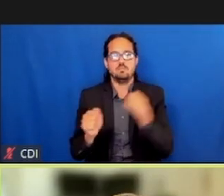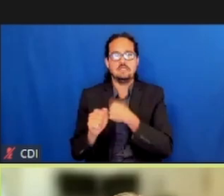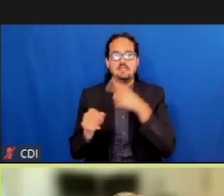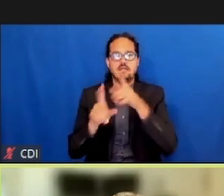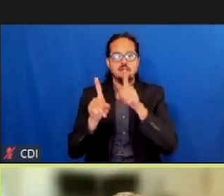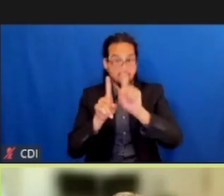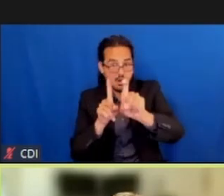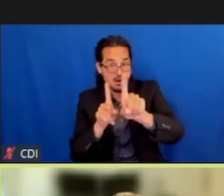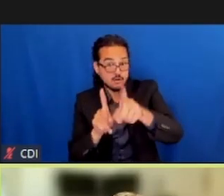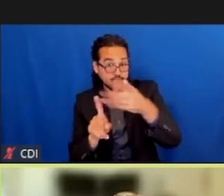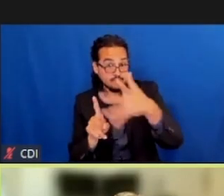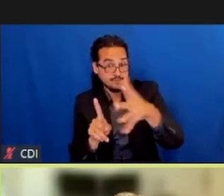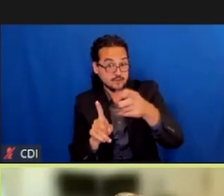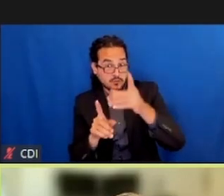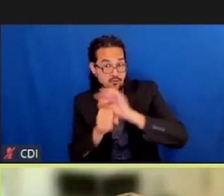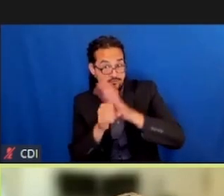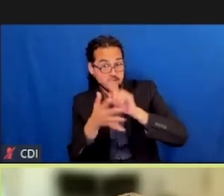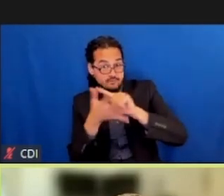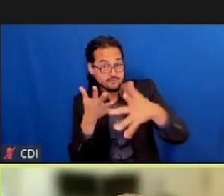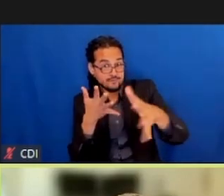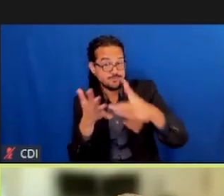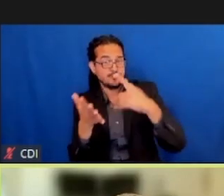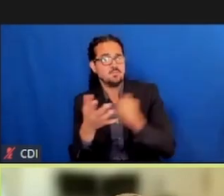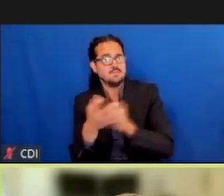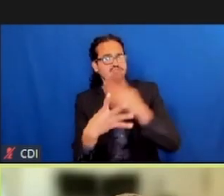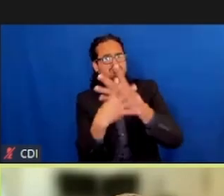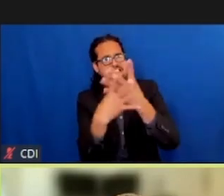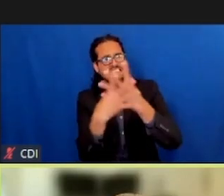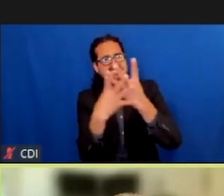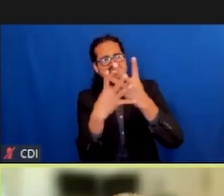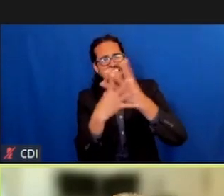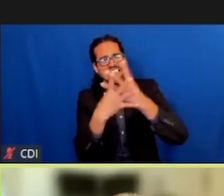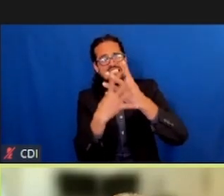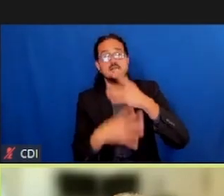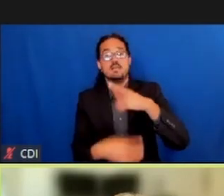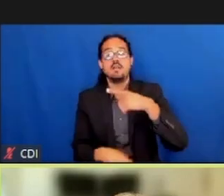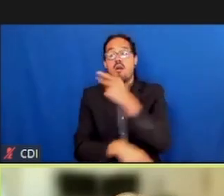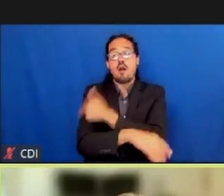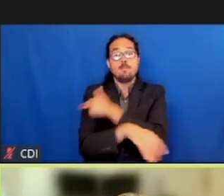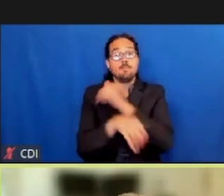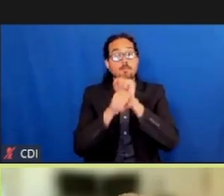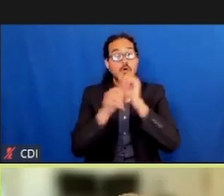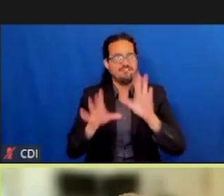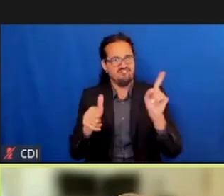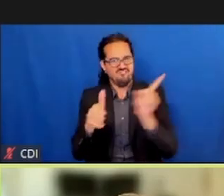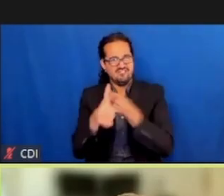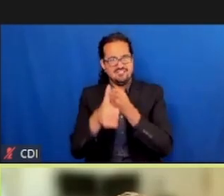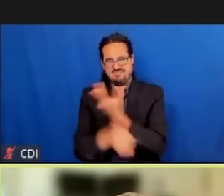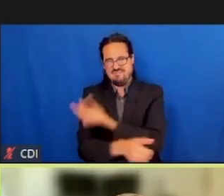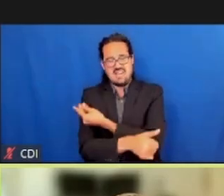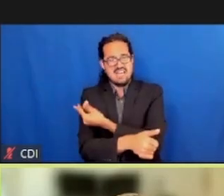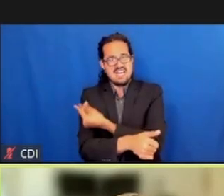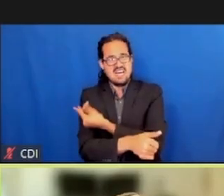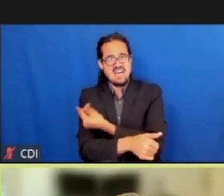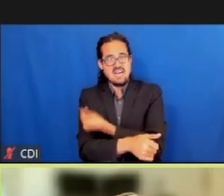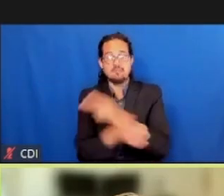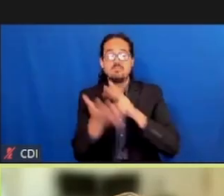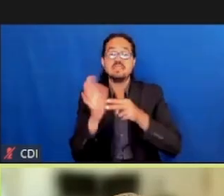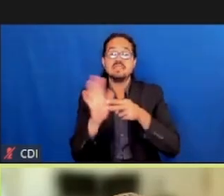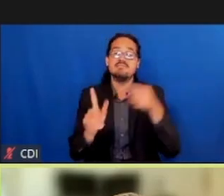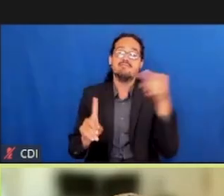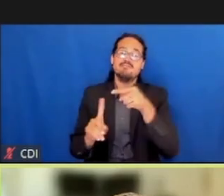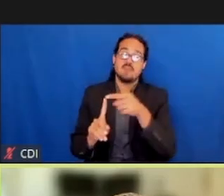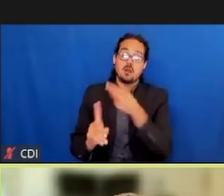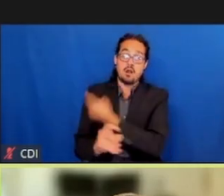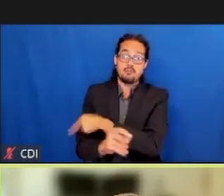to. If you have any viral symptoms and you're expecting to come in for any services, really anywhere in the